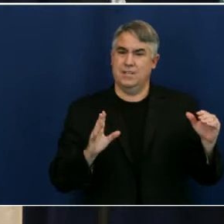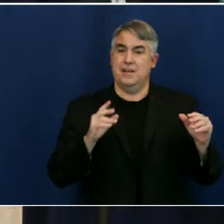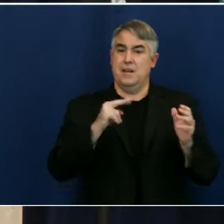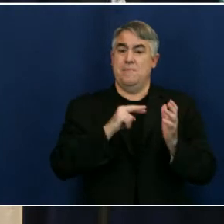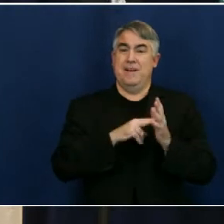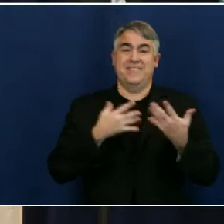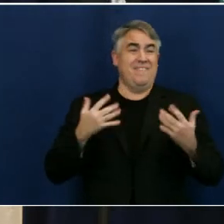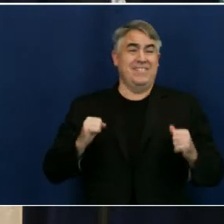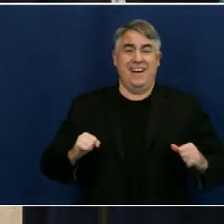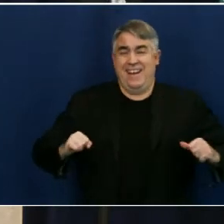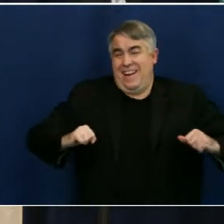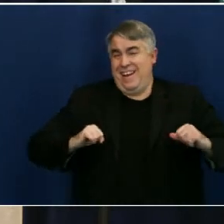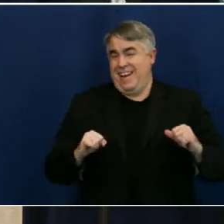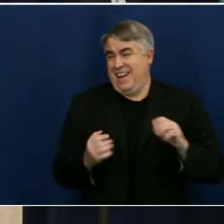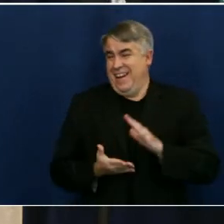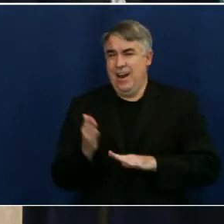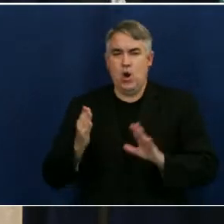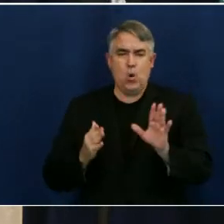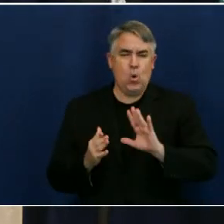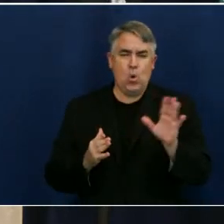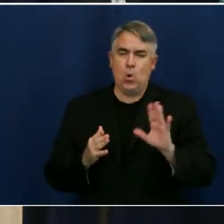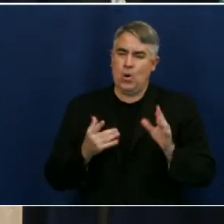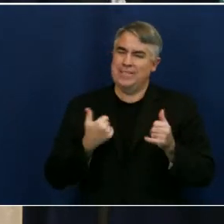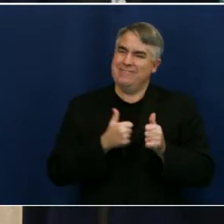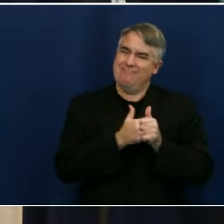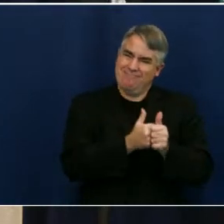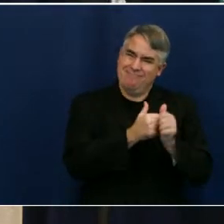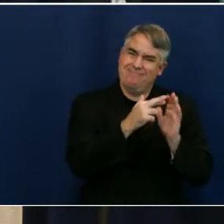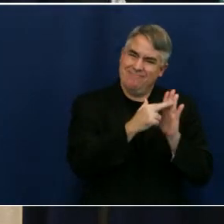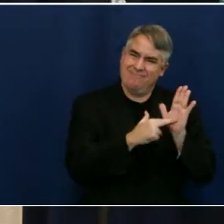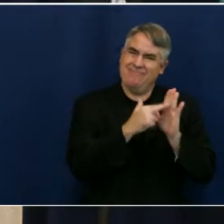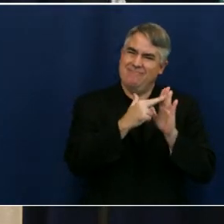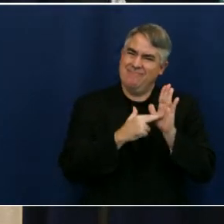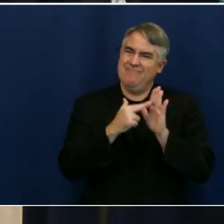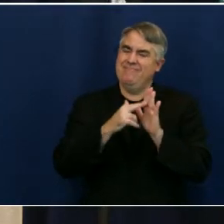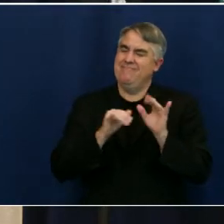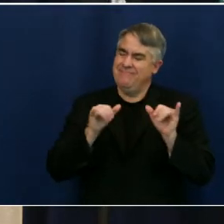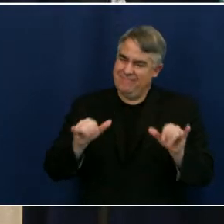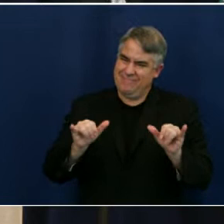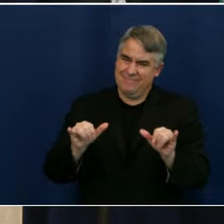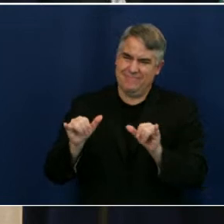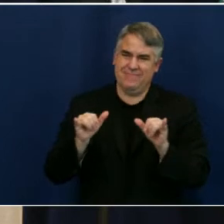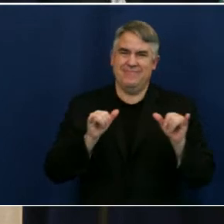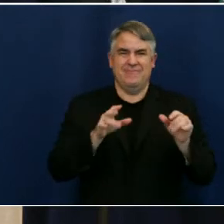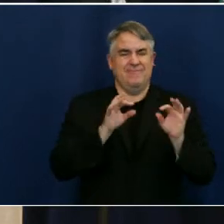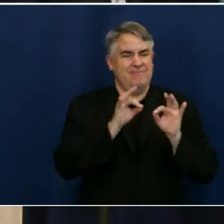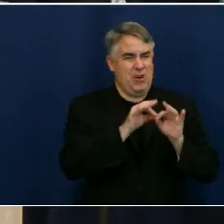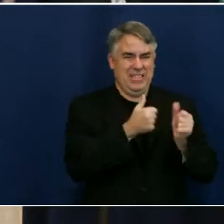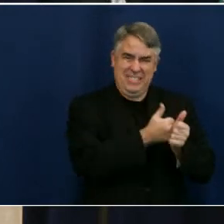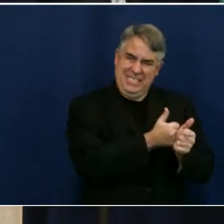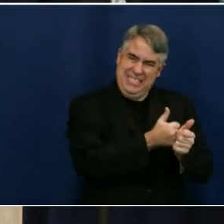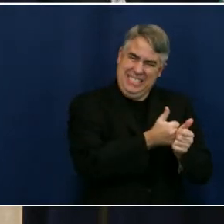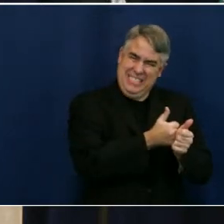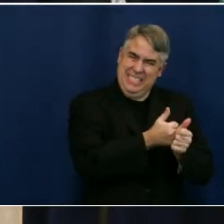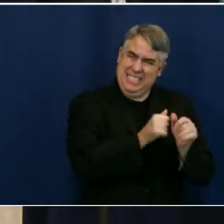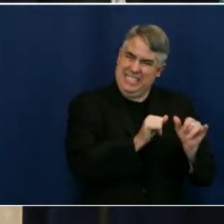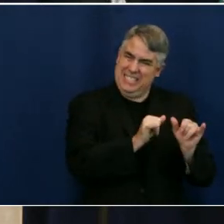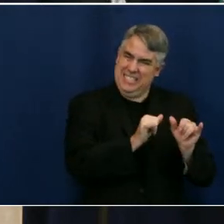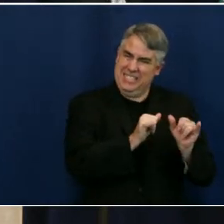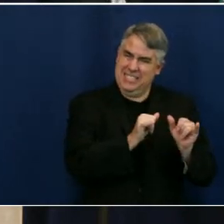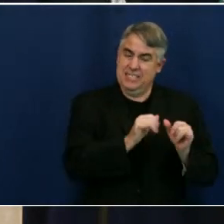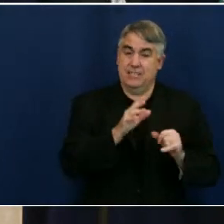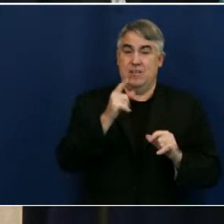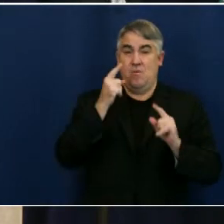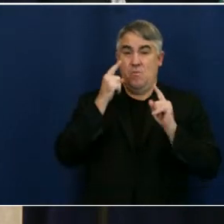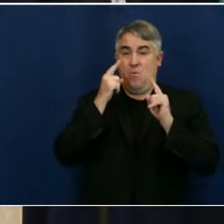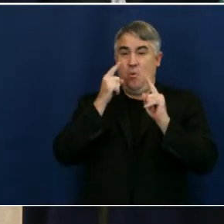and not continue to do the preventive strategies that are necessary to continue to stave off our